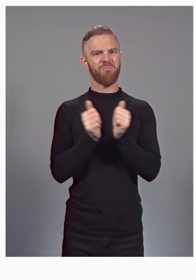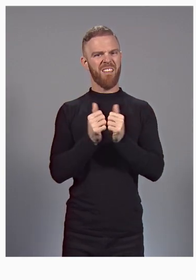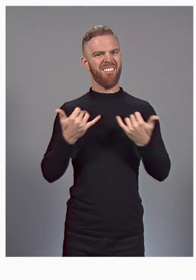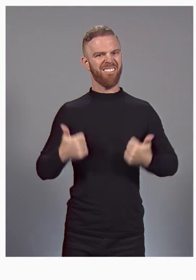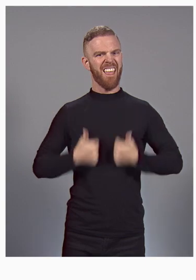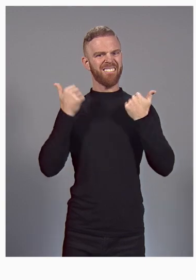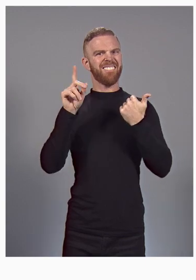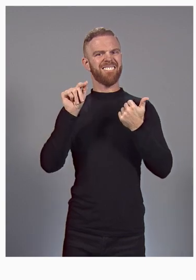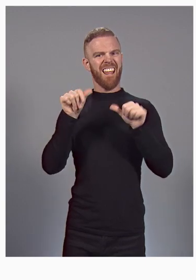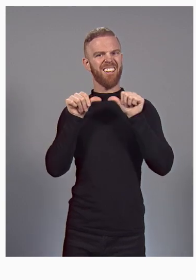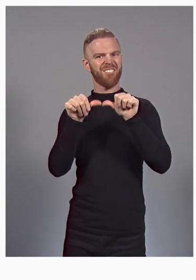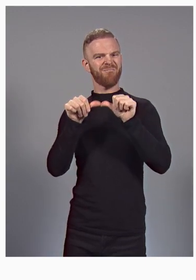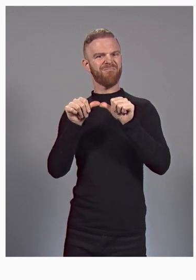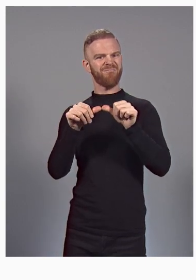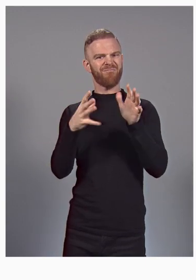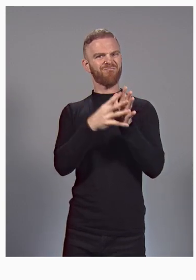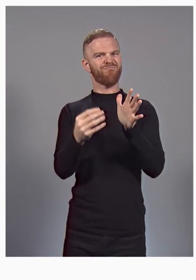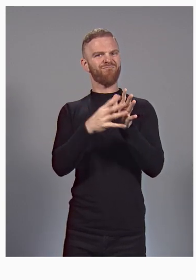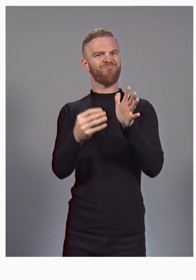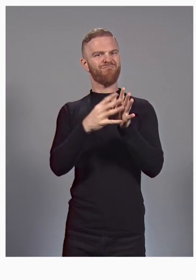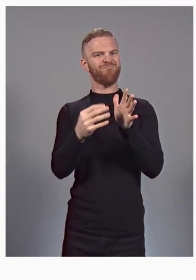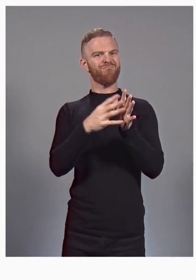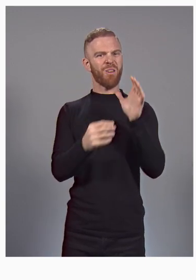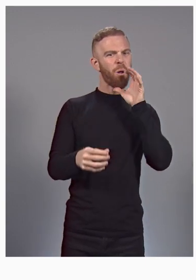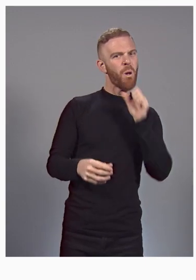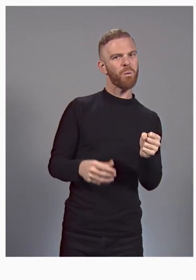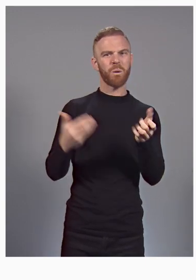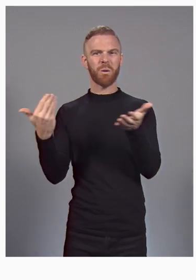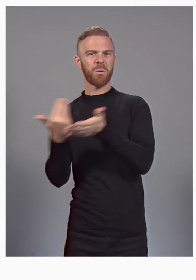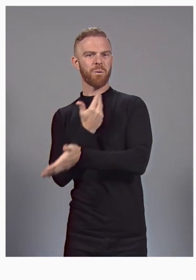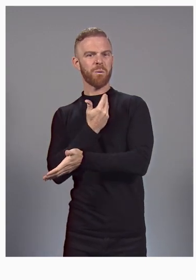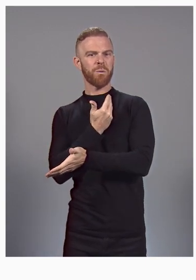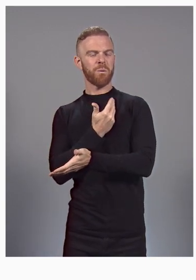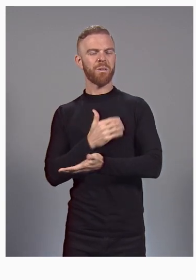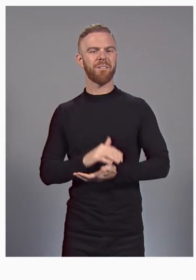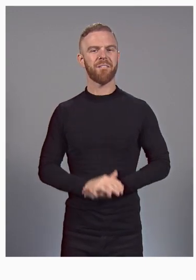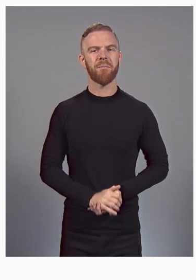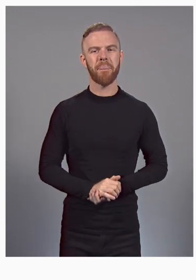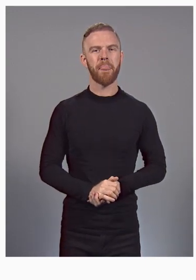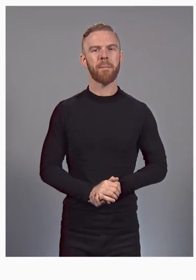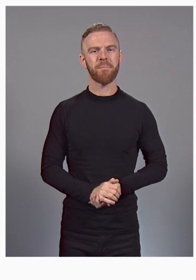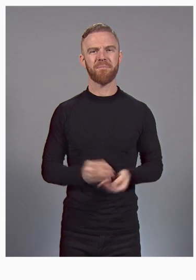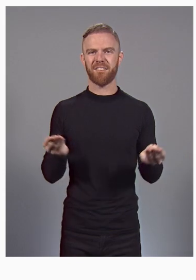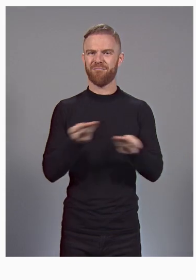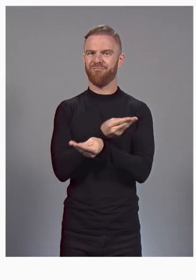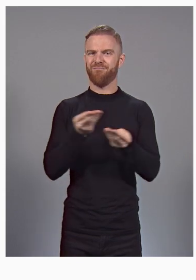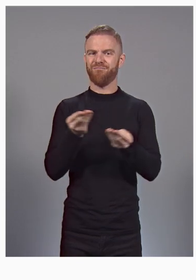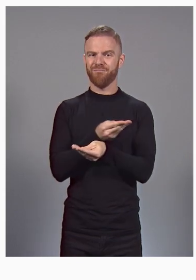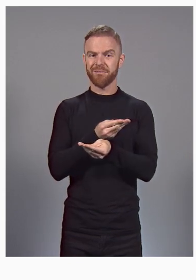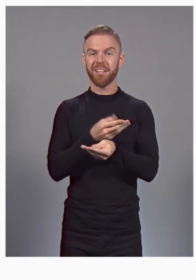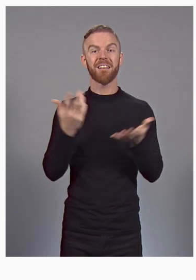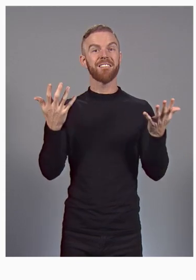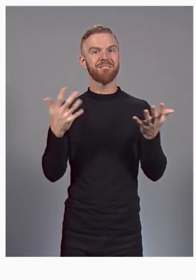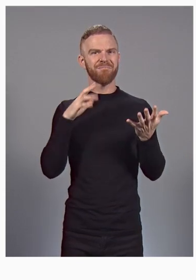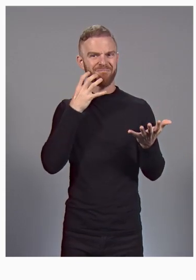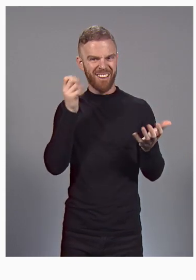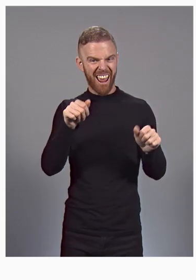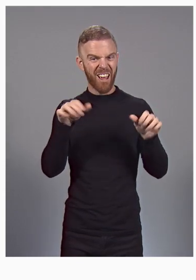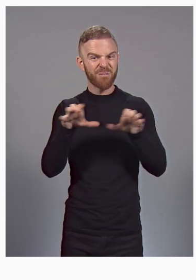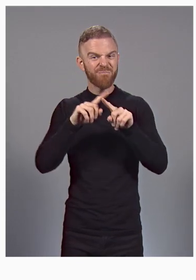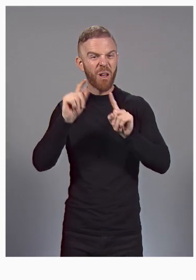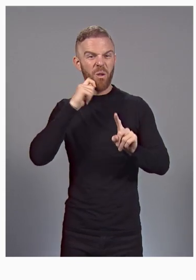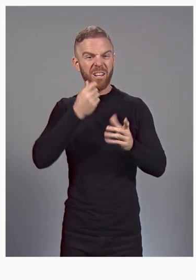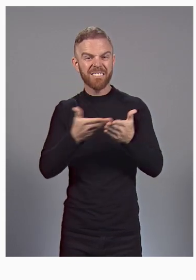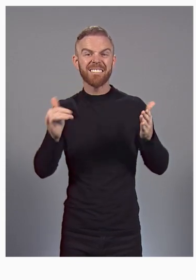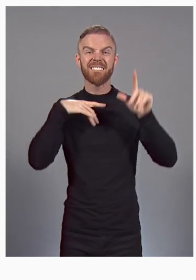data continuously replicating from old to new. And that means we can do cool stuff like testing the performance of our new